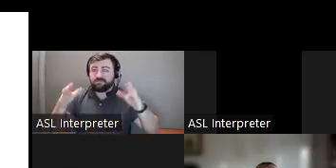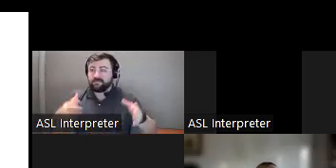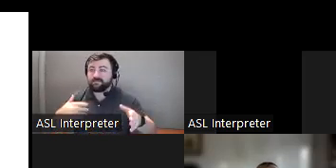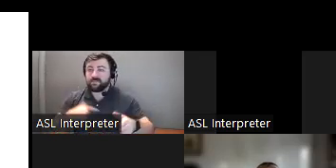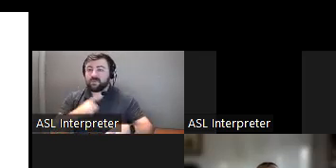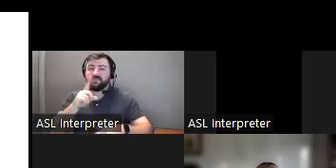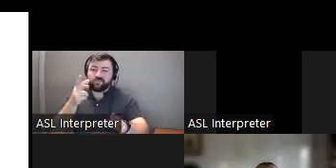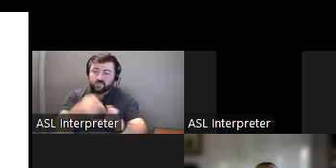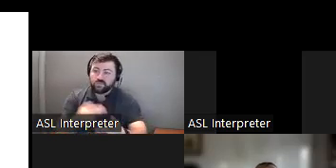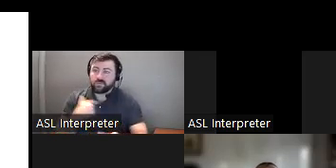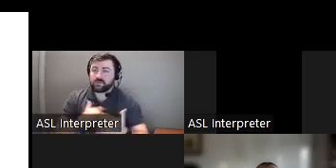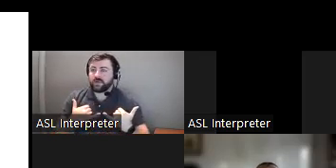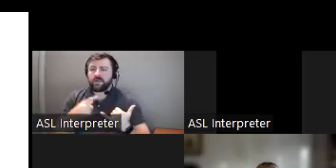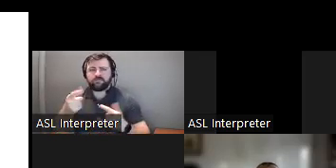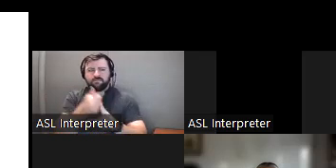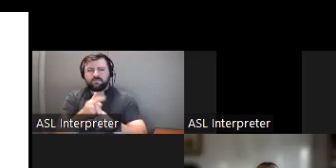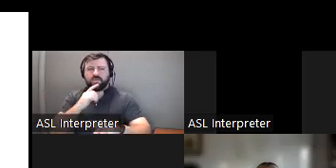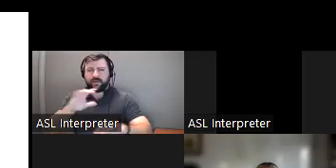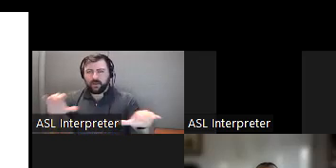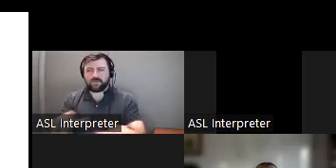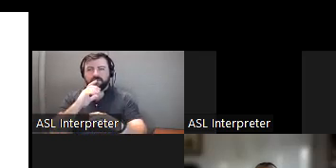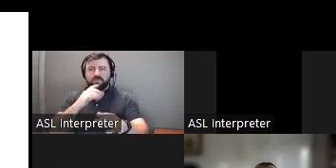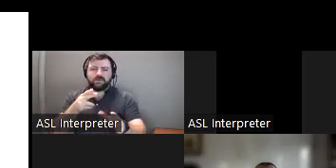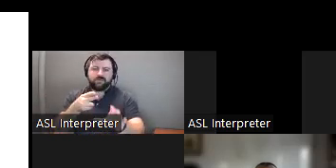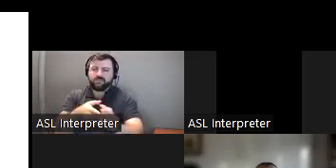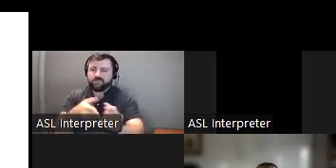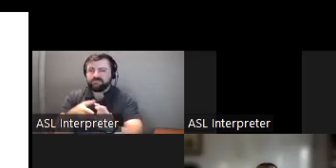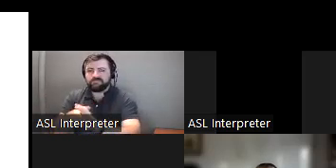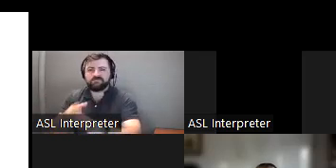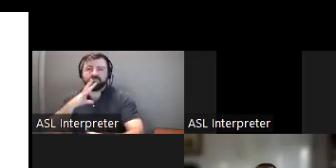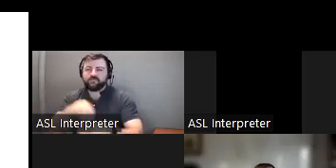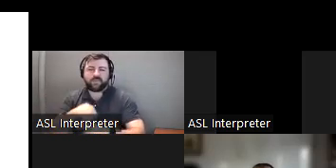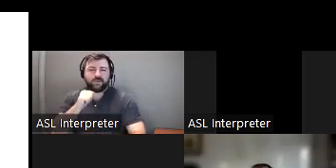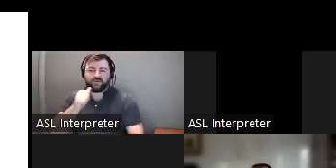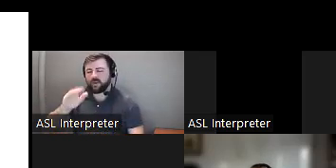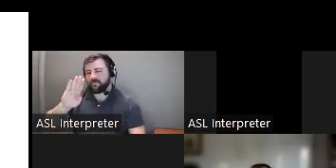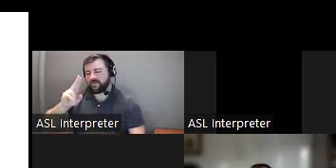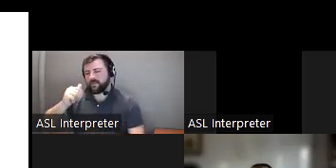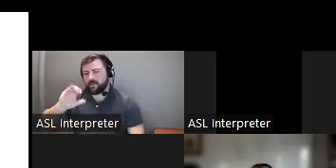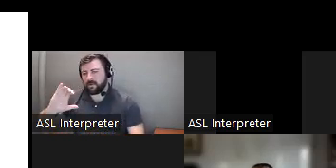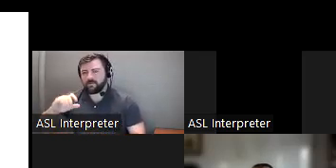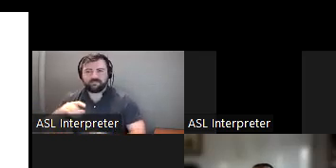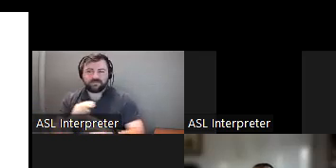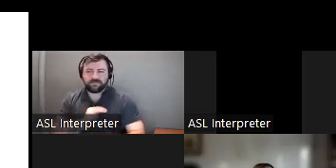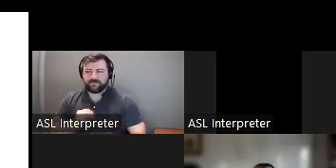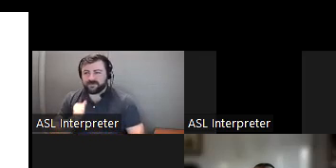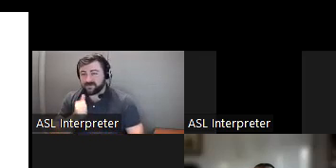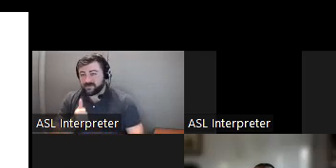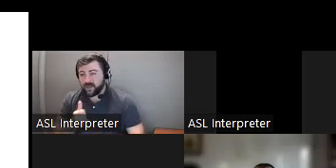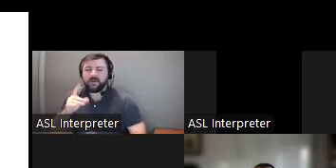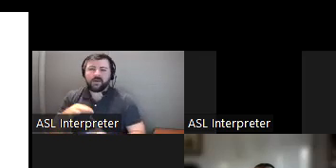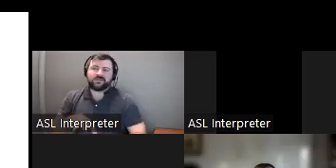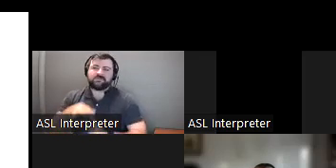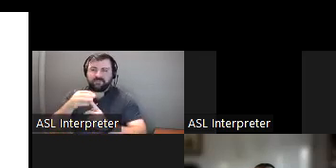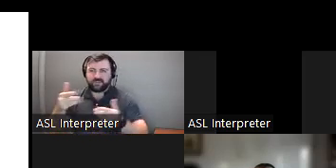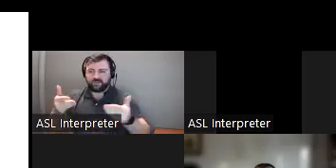have been actively participating with us. They are not BHAAC members, but they are our very special guests today